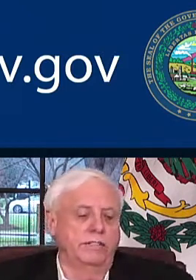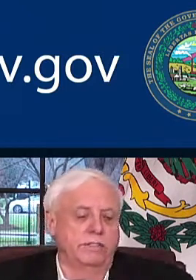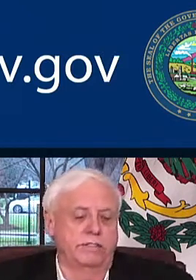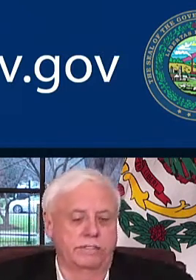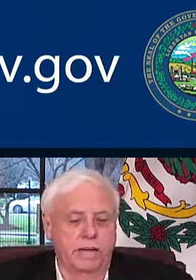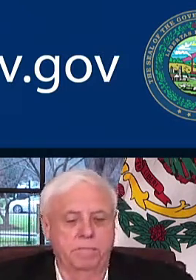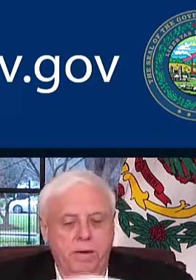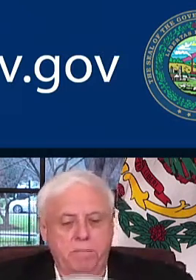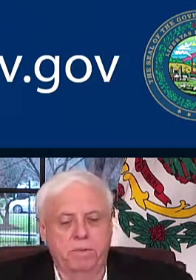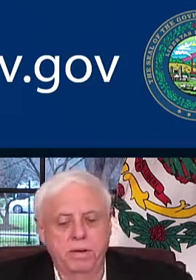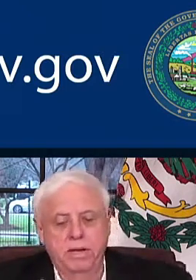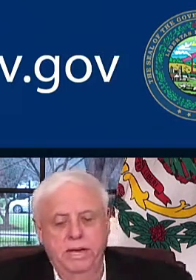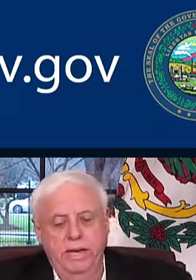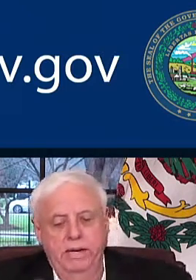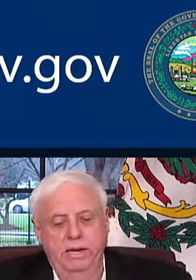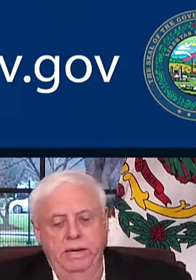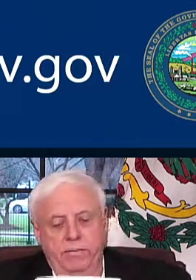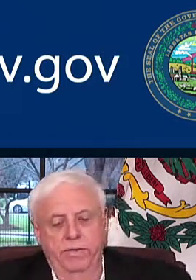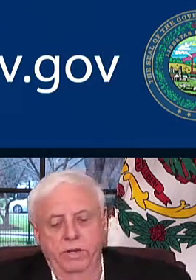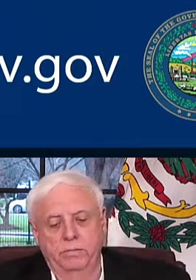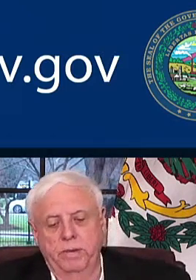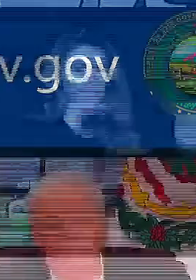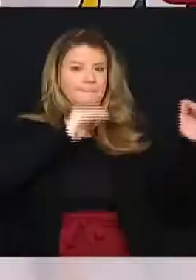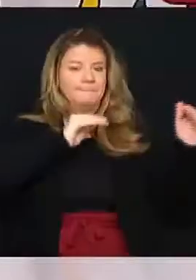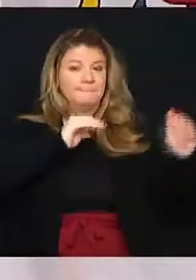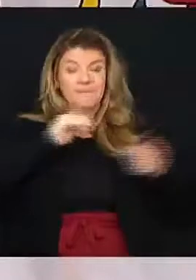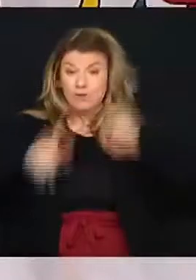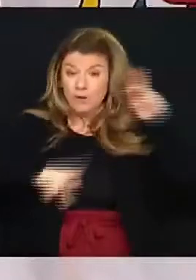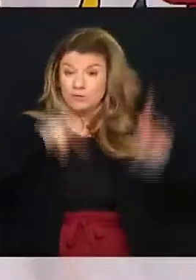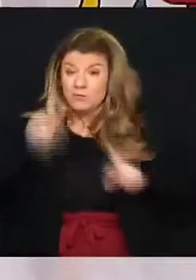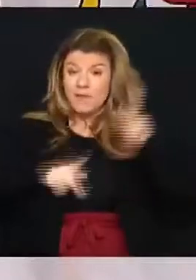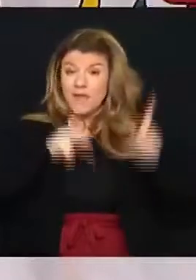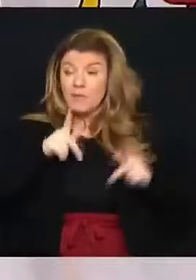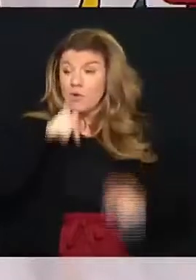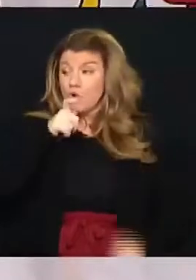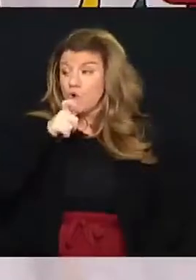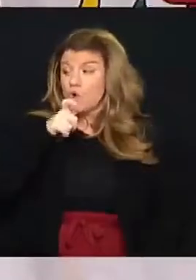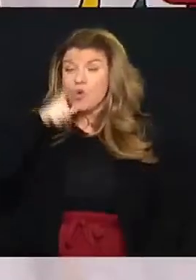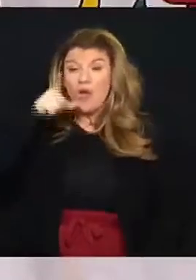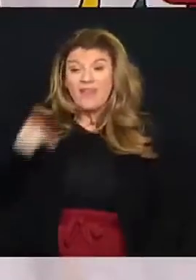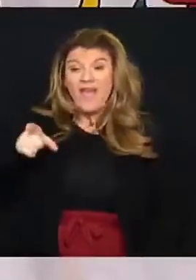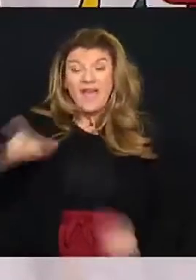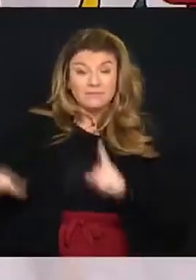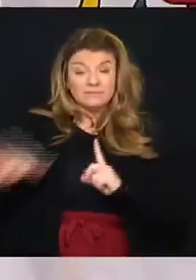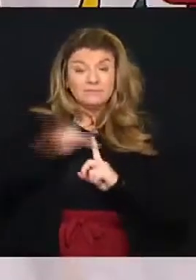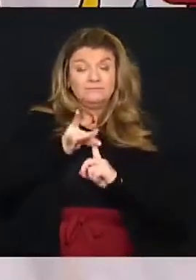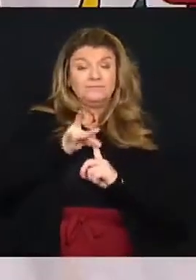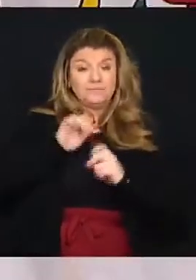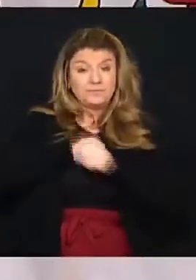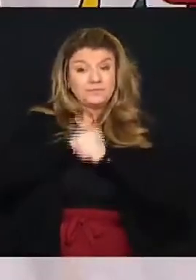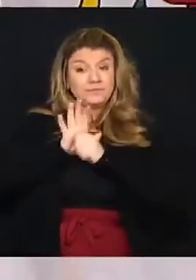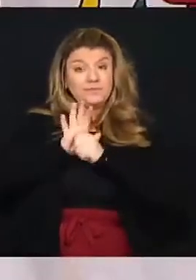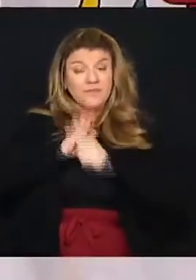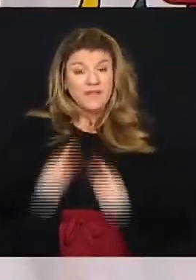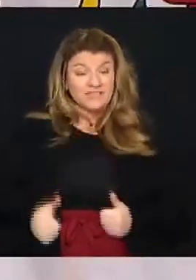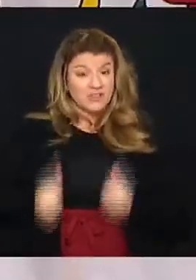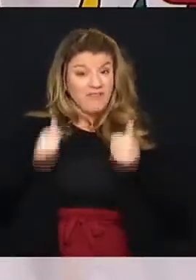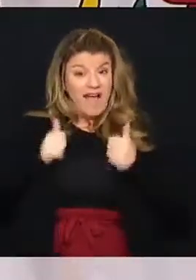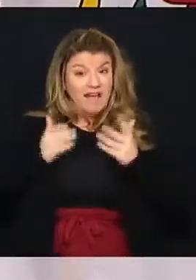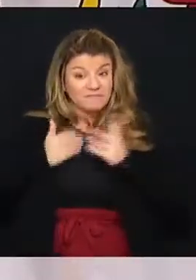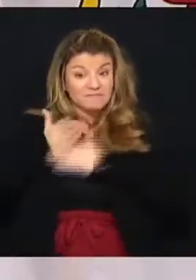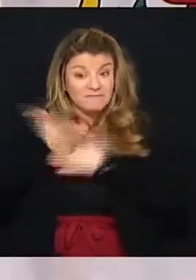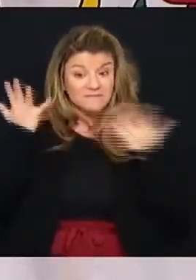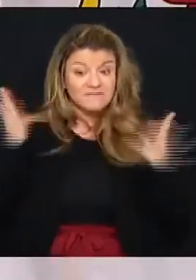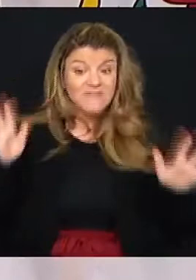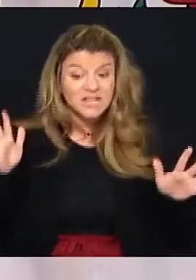Cross needs us to step up. And for those people that have gotten COVID and survived this terrible killer